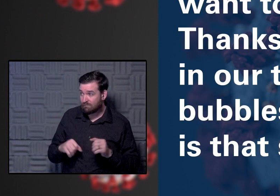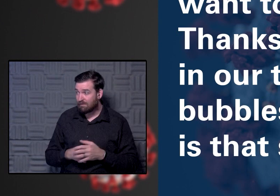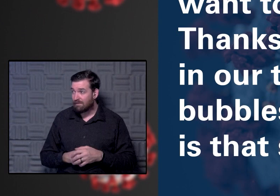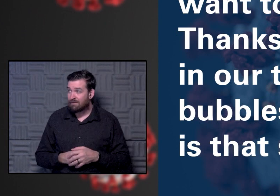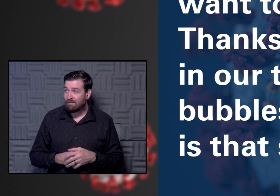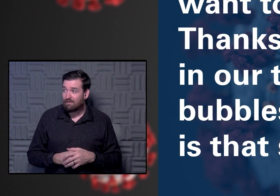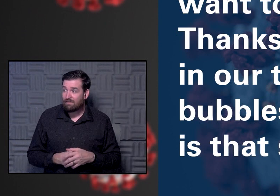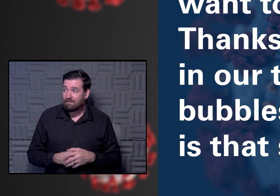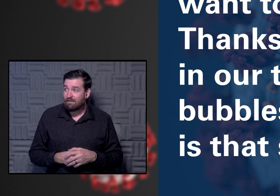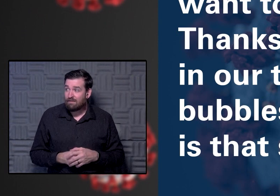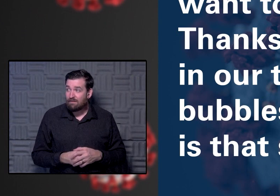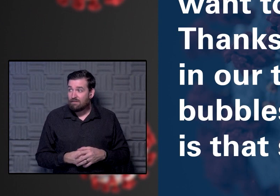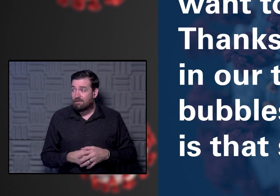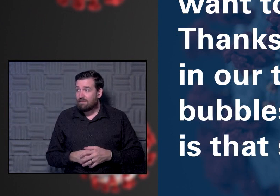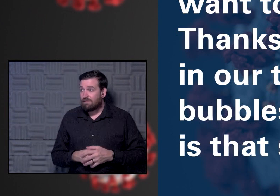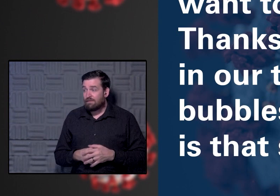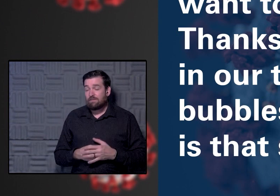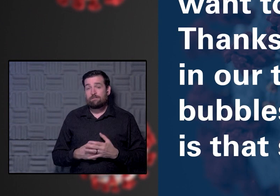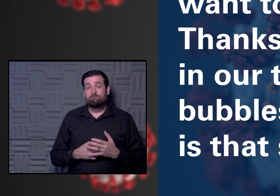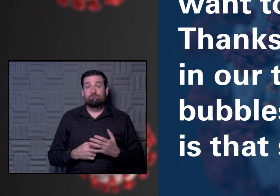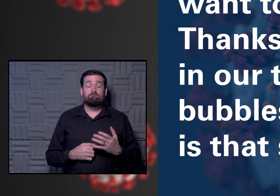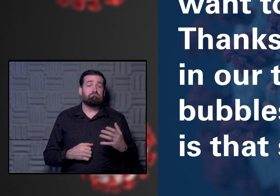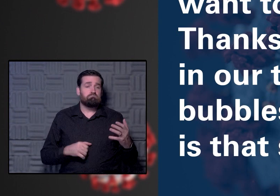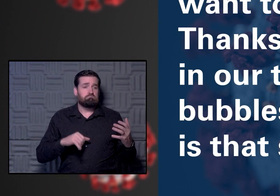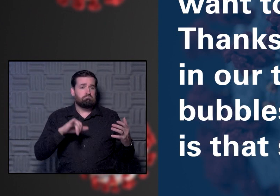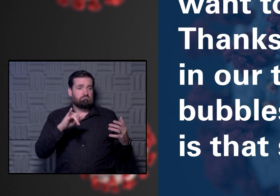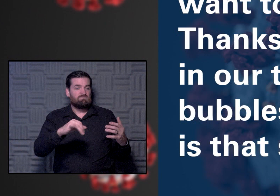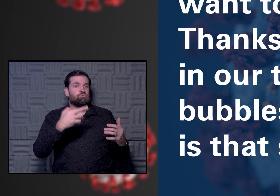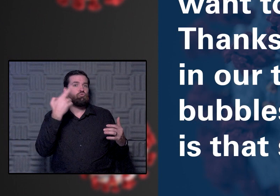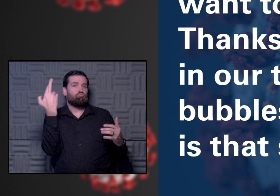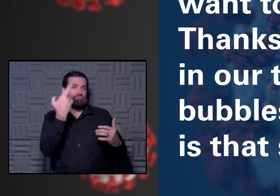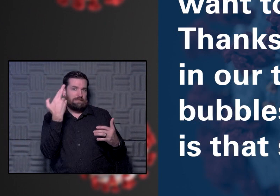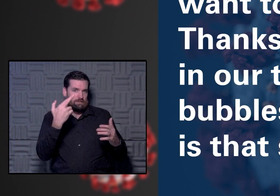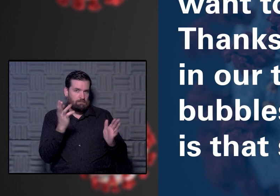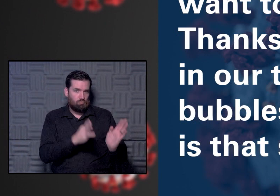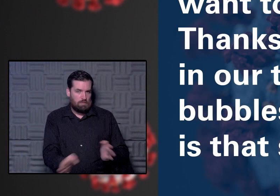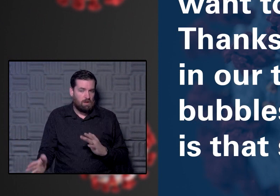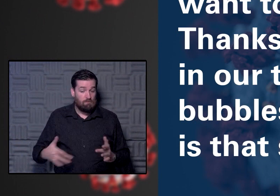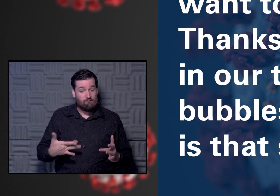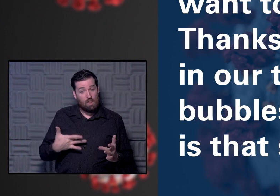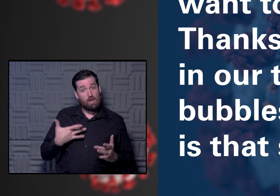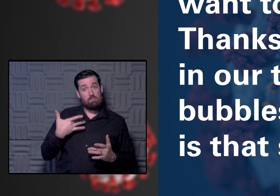Well, I'd say that's a reasonable plan if you feel you must.